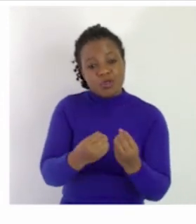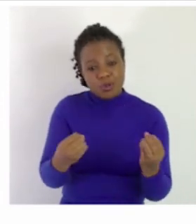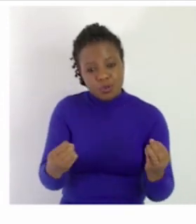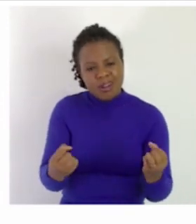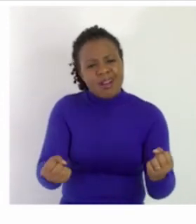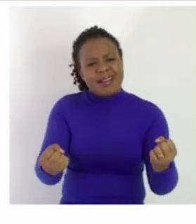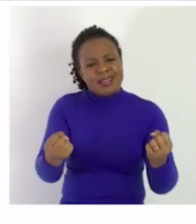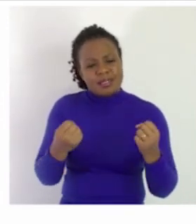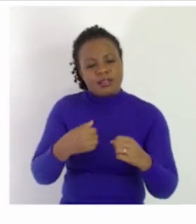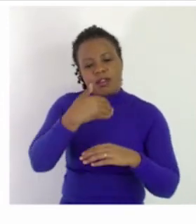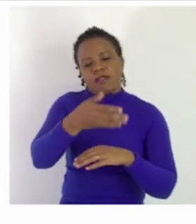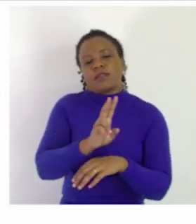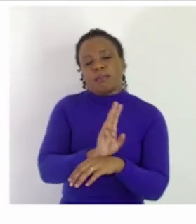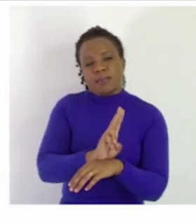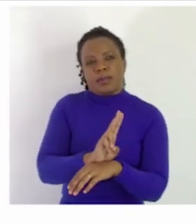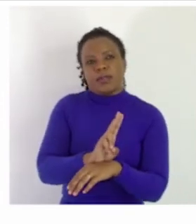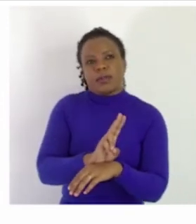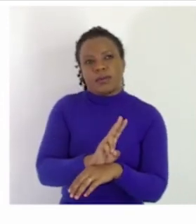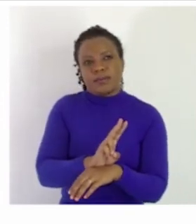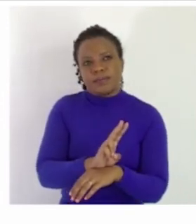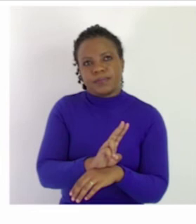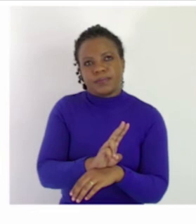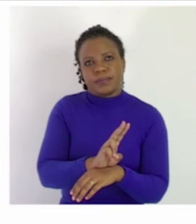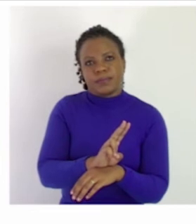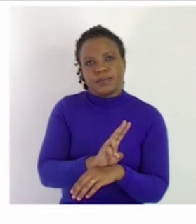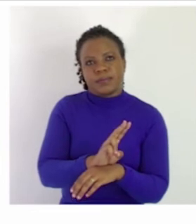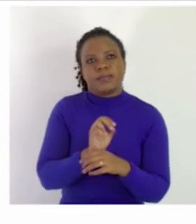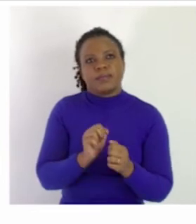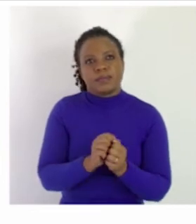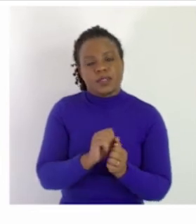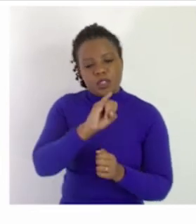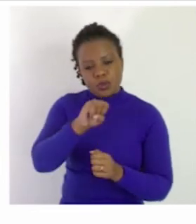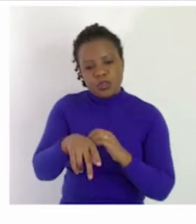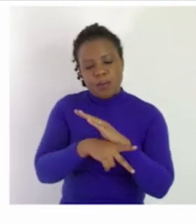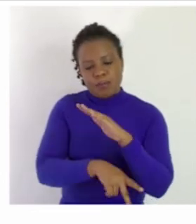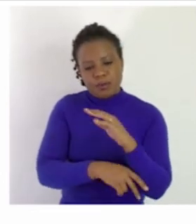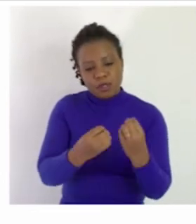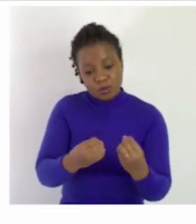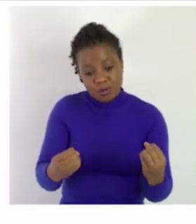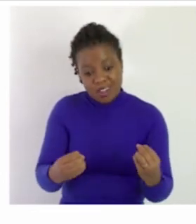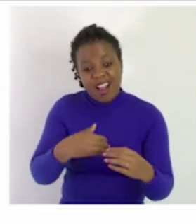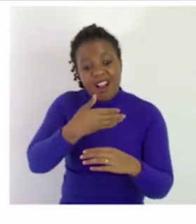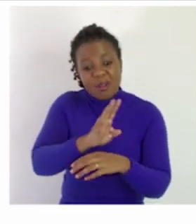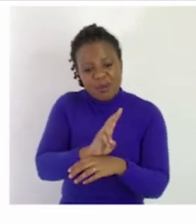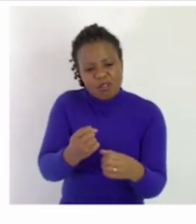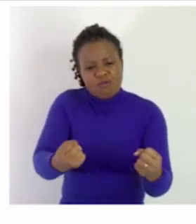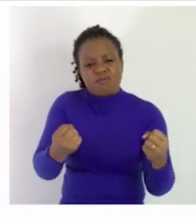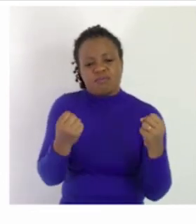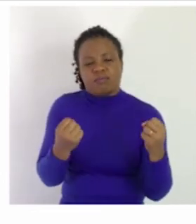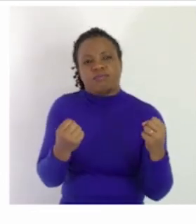are filled with energy after their break. Junior primary children are filled